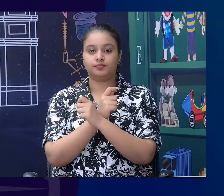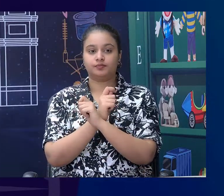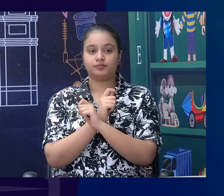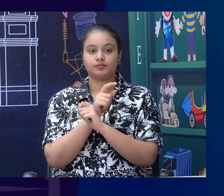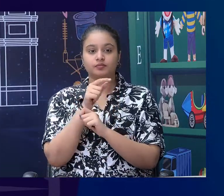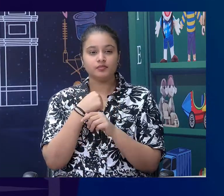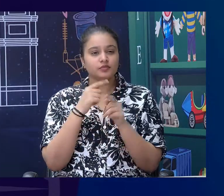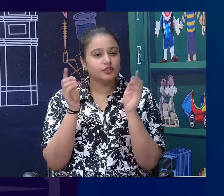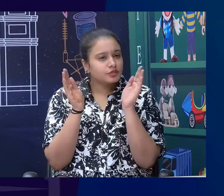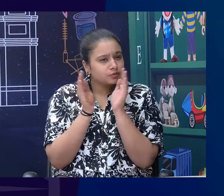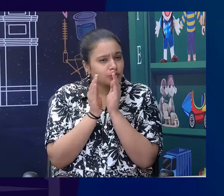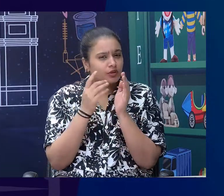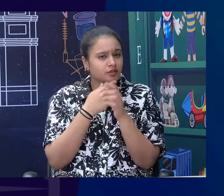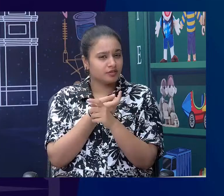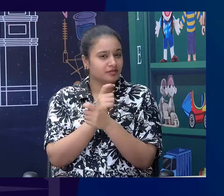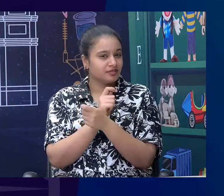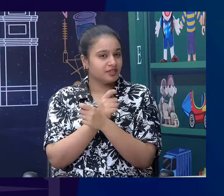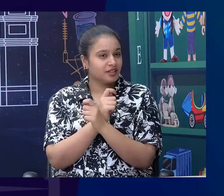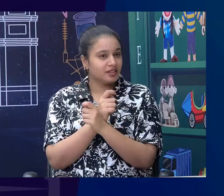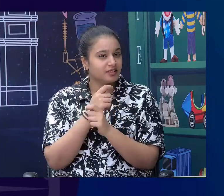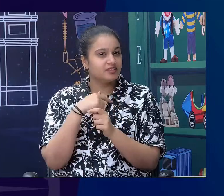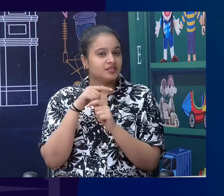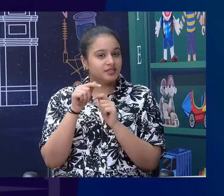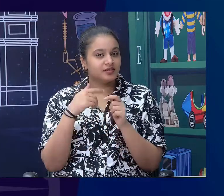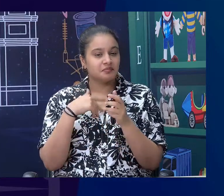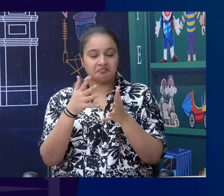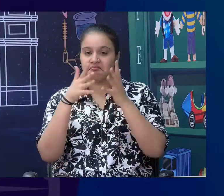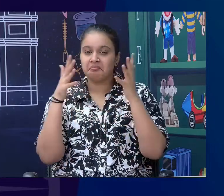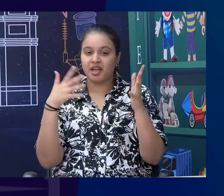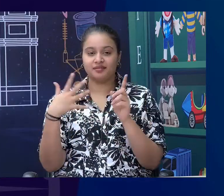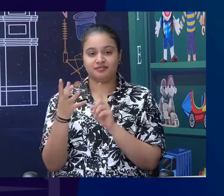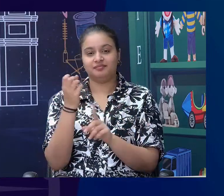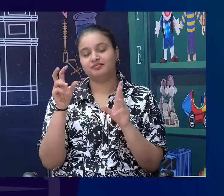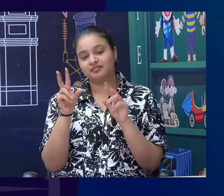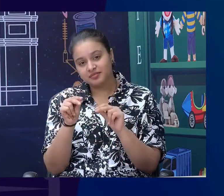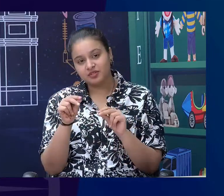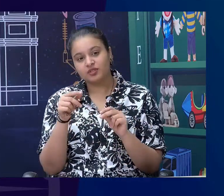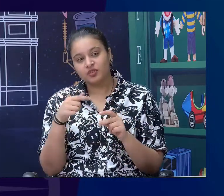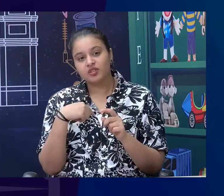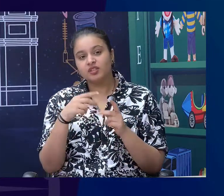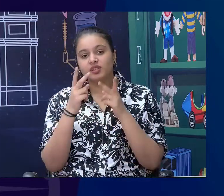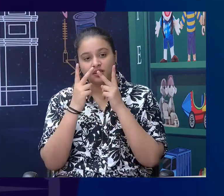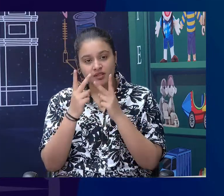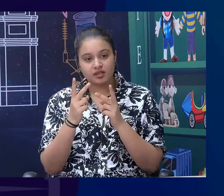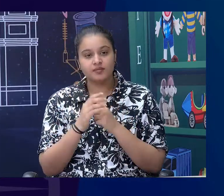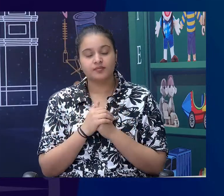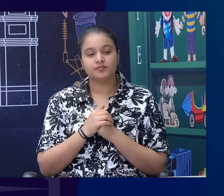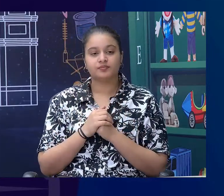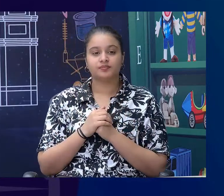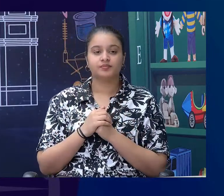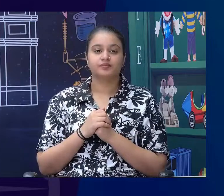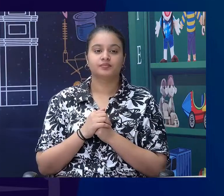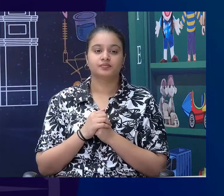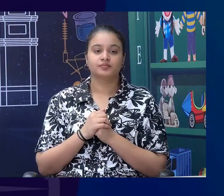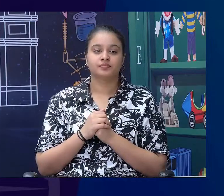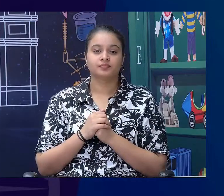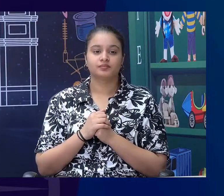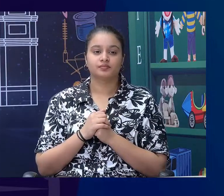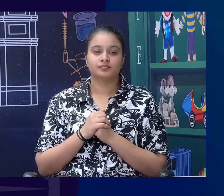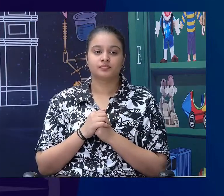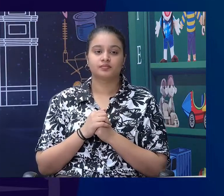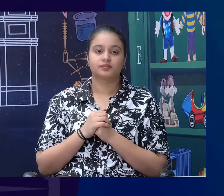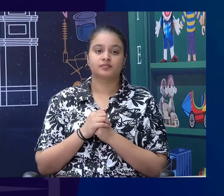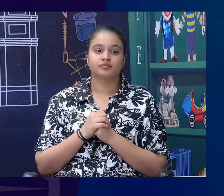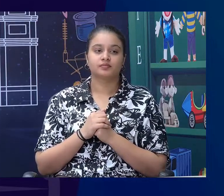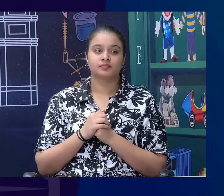a small horse compared to the camel. I could not find a bigger horse. You can actually see the horse here as well, from the